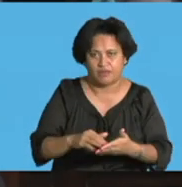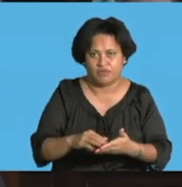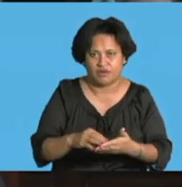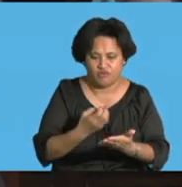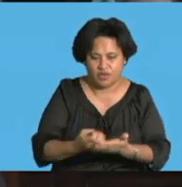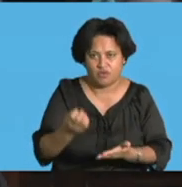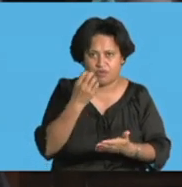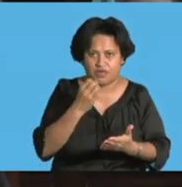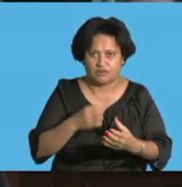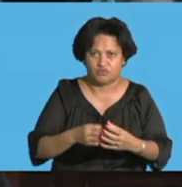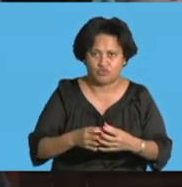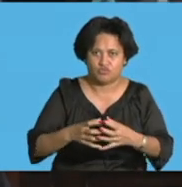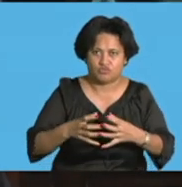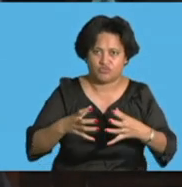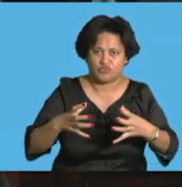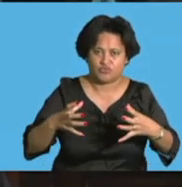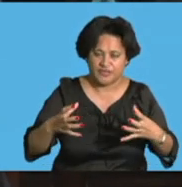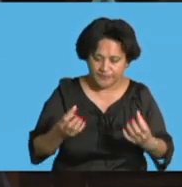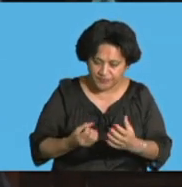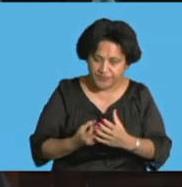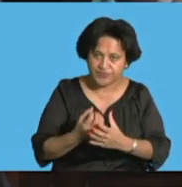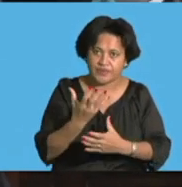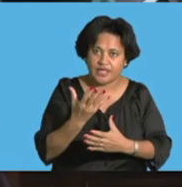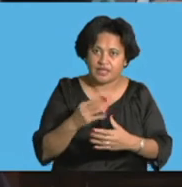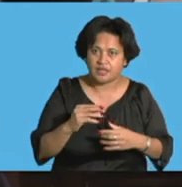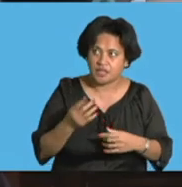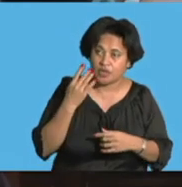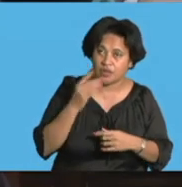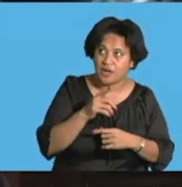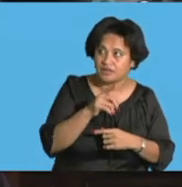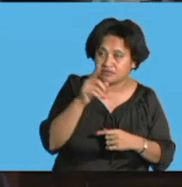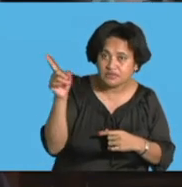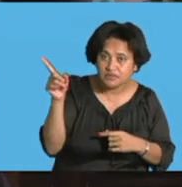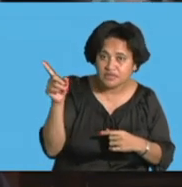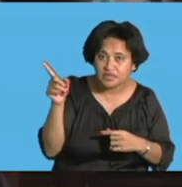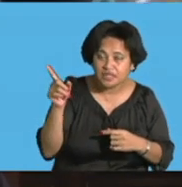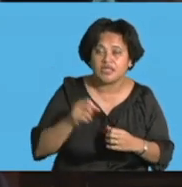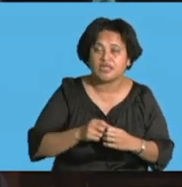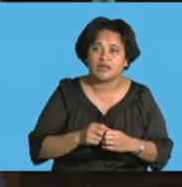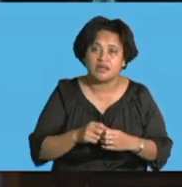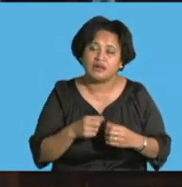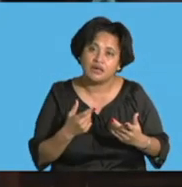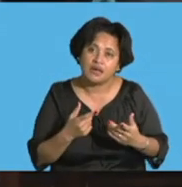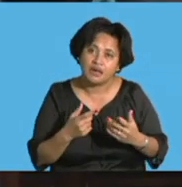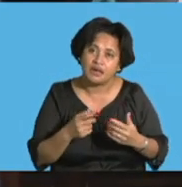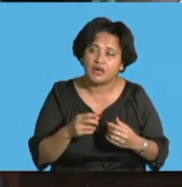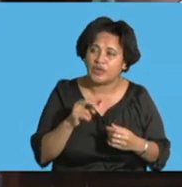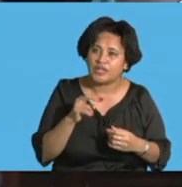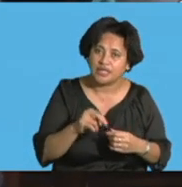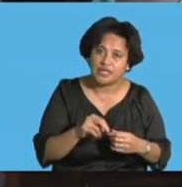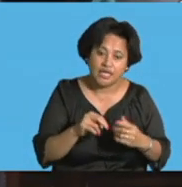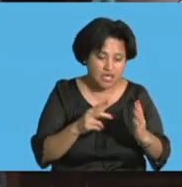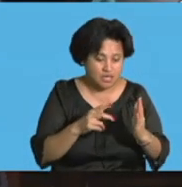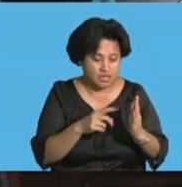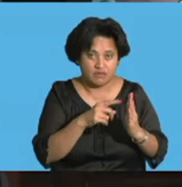noted that to attract more business process outsourcing, that is the BPO services, qualifying criteria for